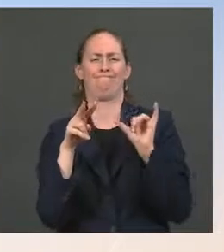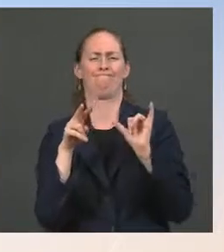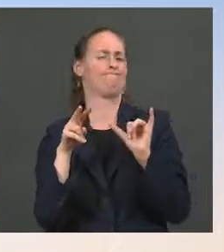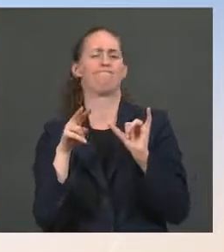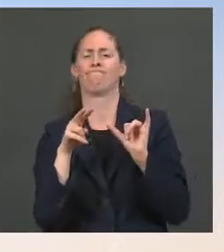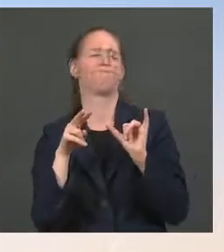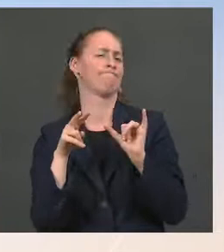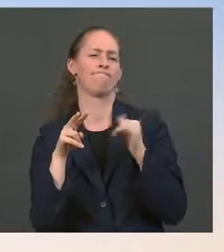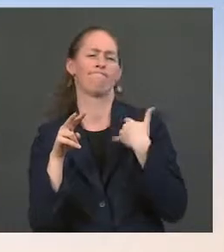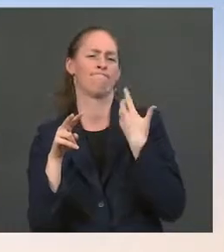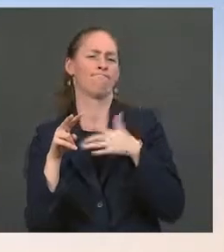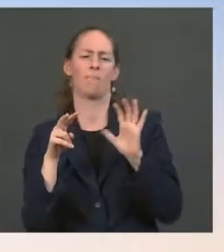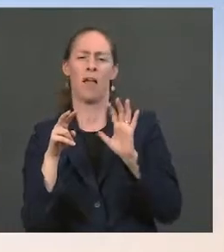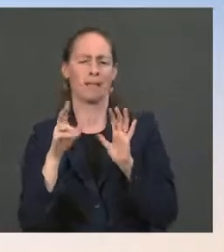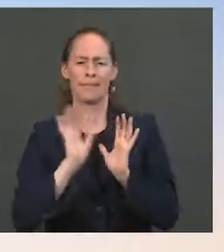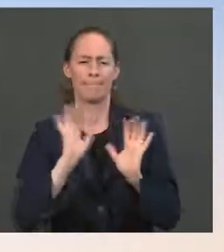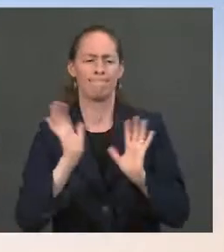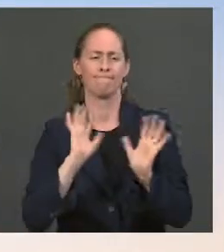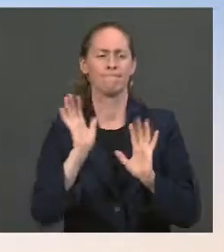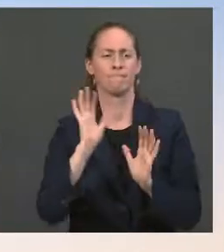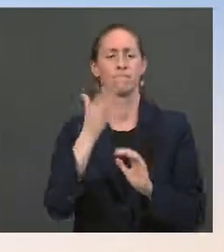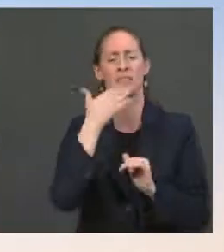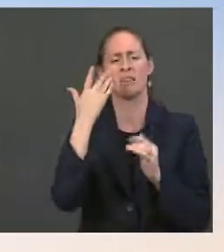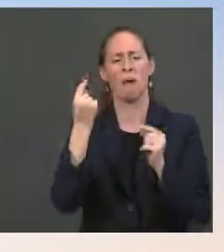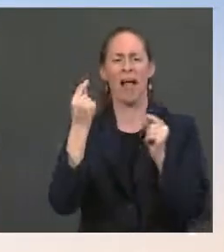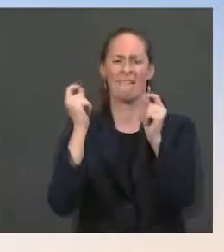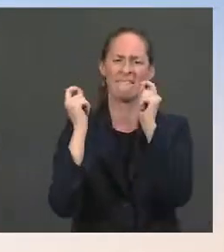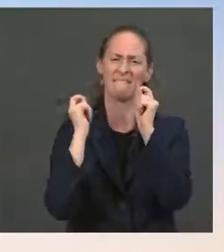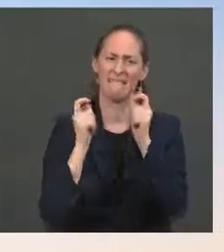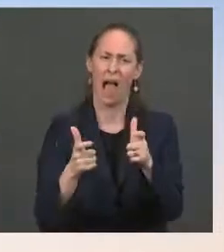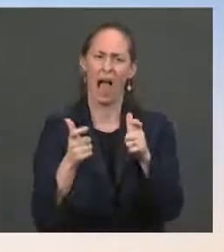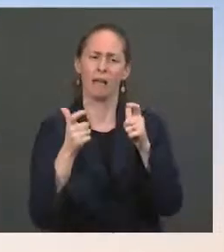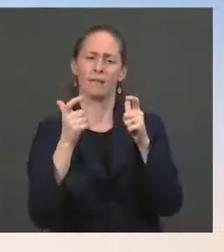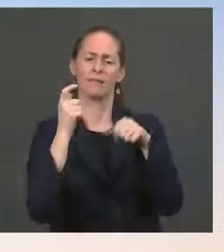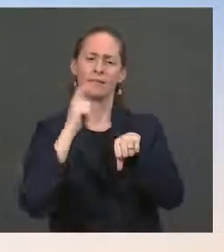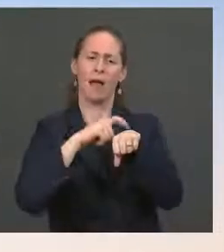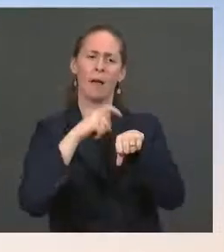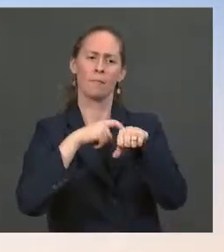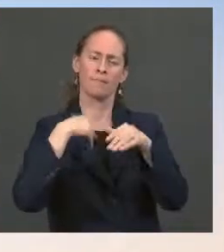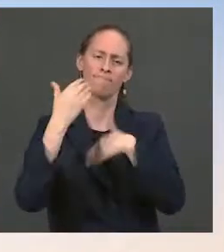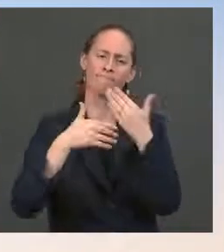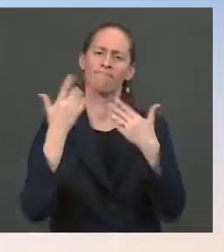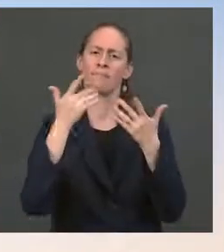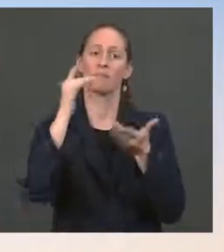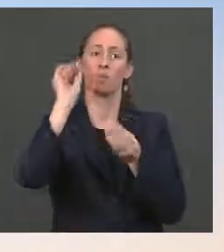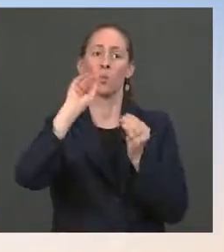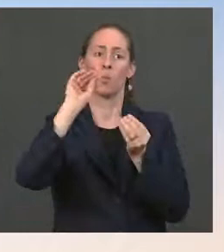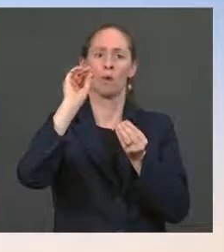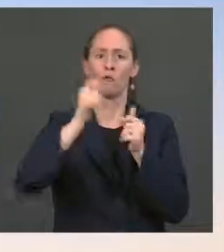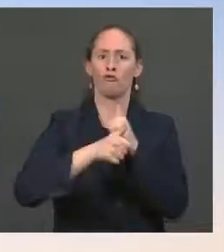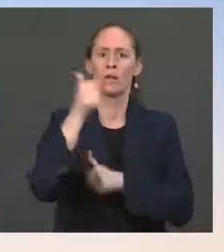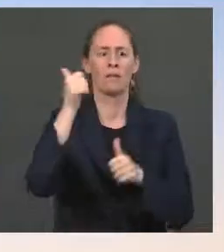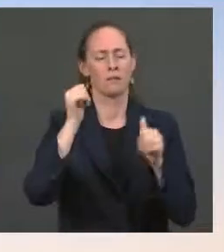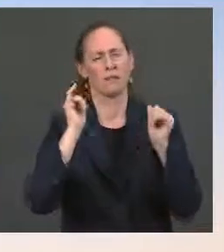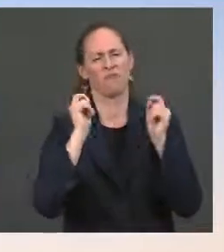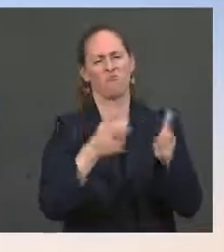the clear, clean, fastest, least risky option is very crystal clear to us here.